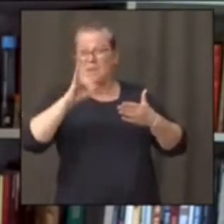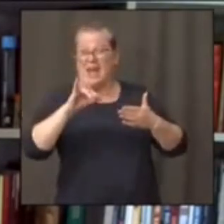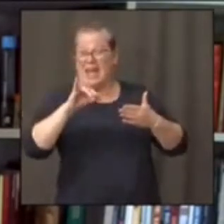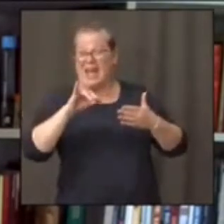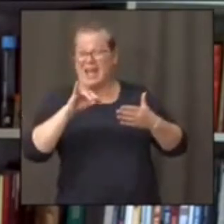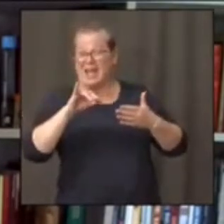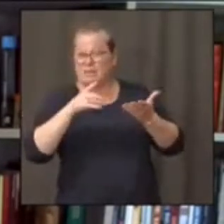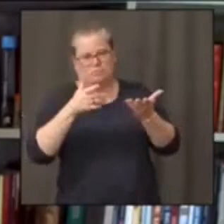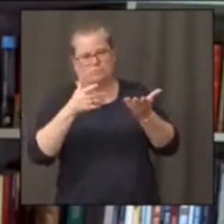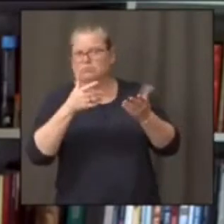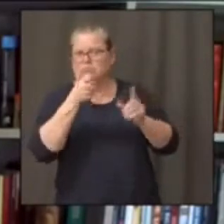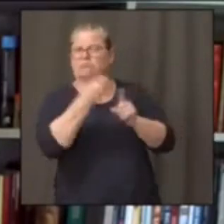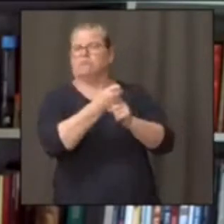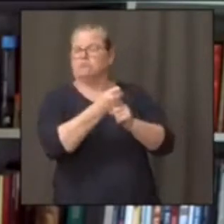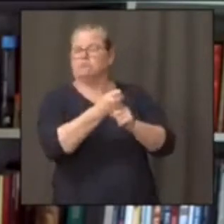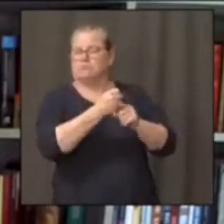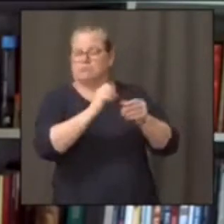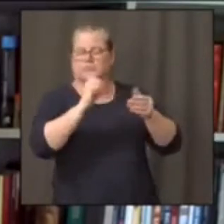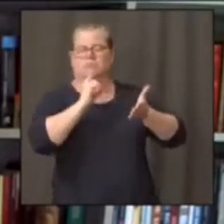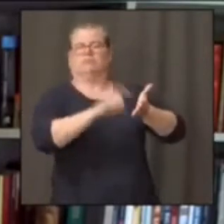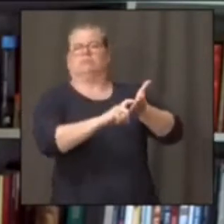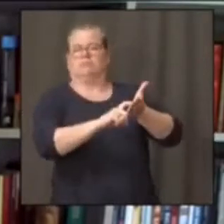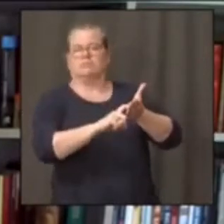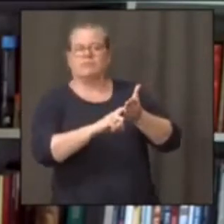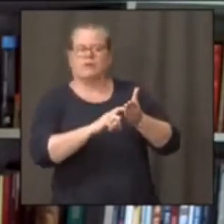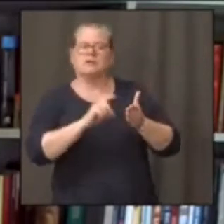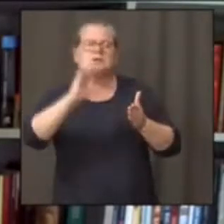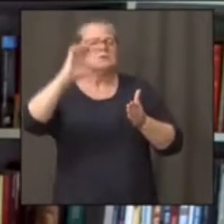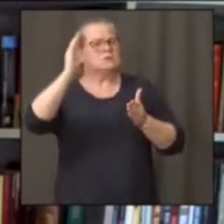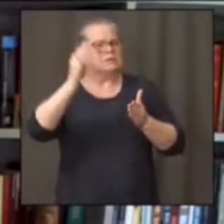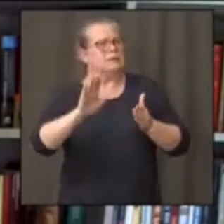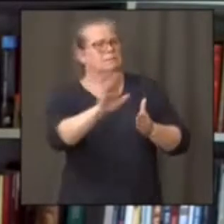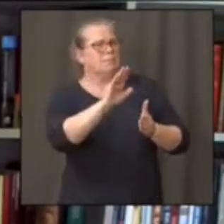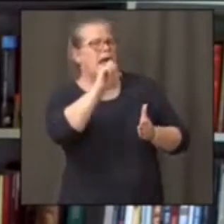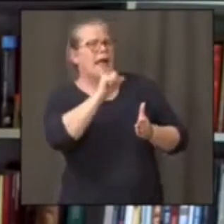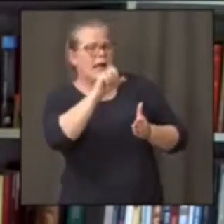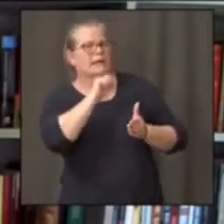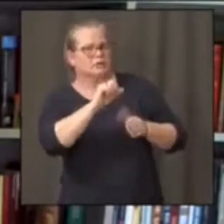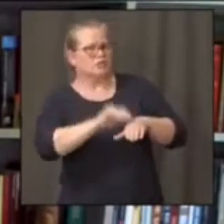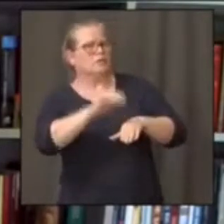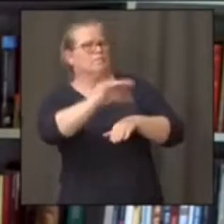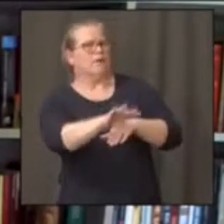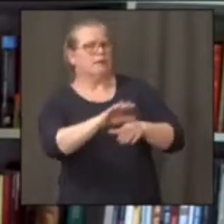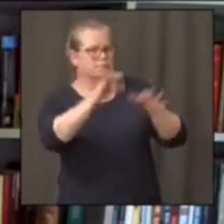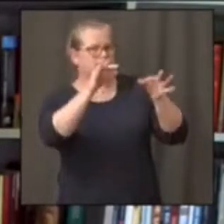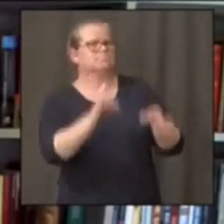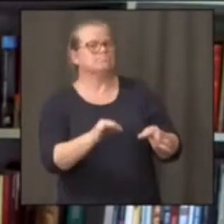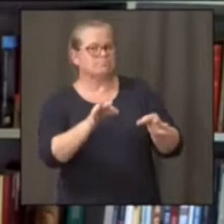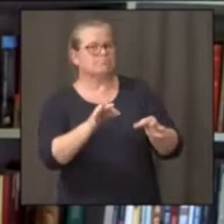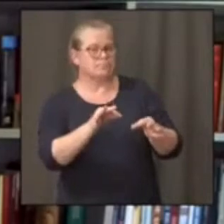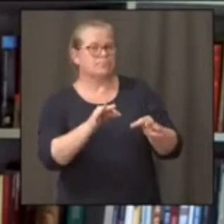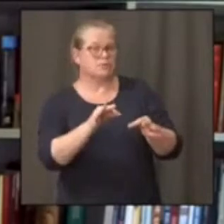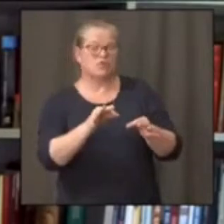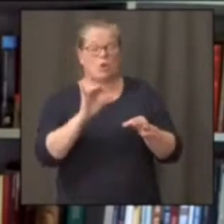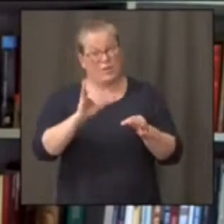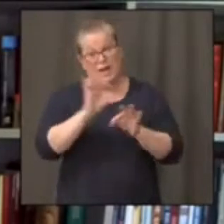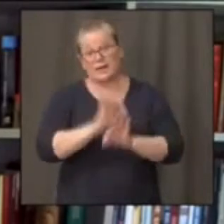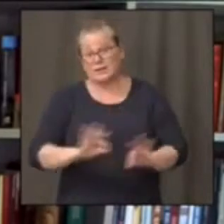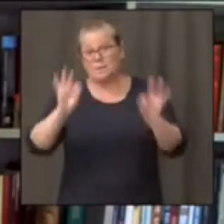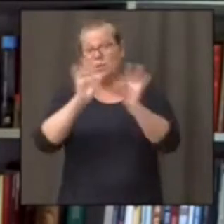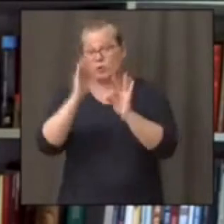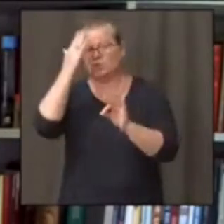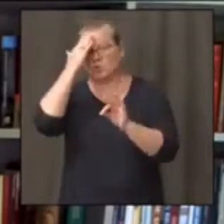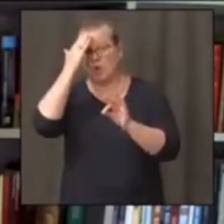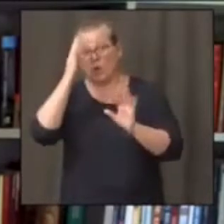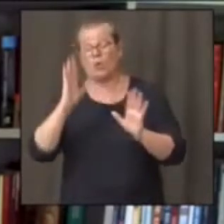think, irrespective of age, those are going to be kind of the important factors. And I think these are the